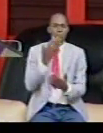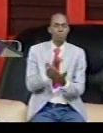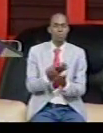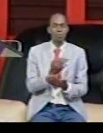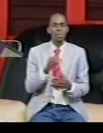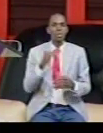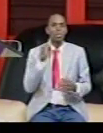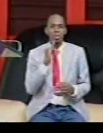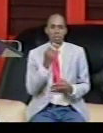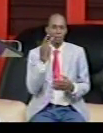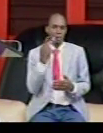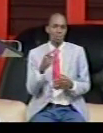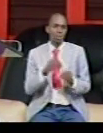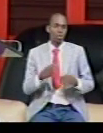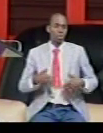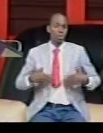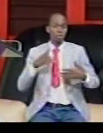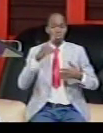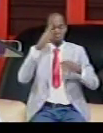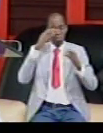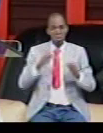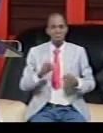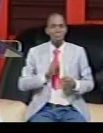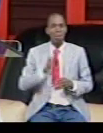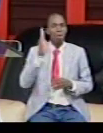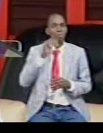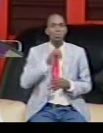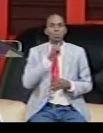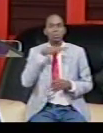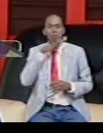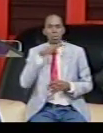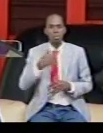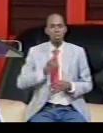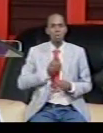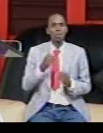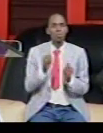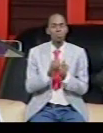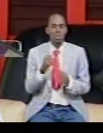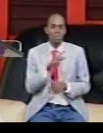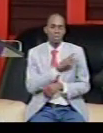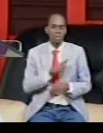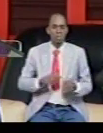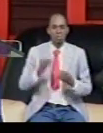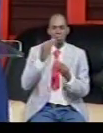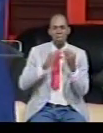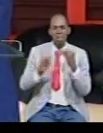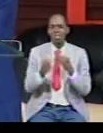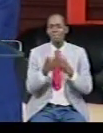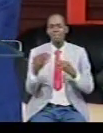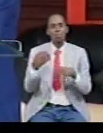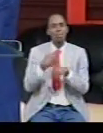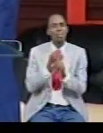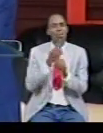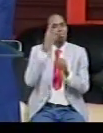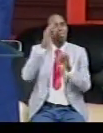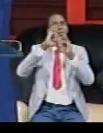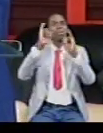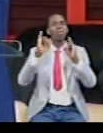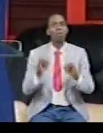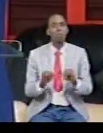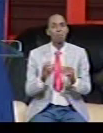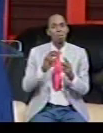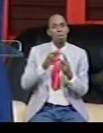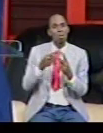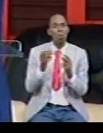says, I'm not going to defile myself with a portion of the king's meat, anything sacrificed to idol, nor with the